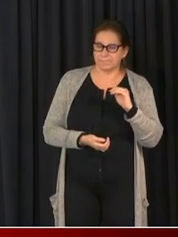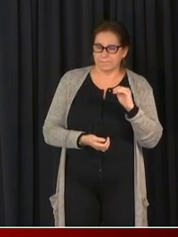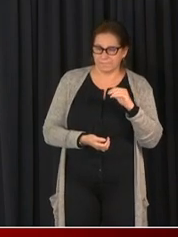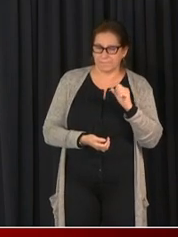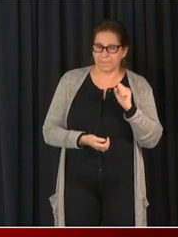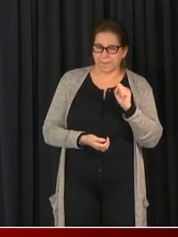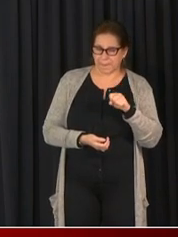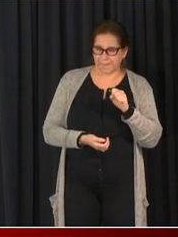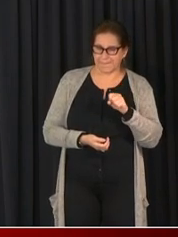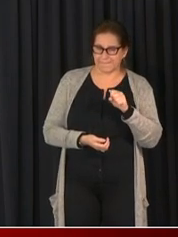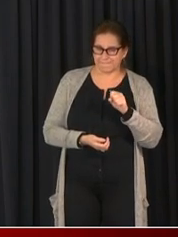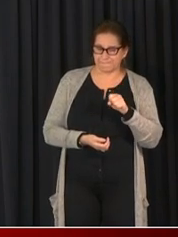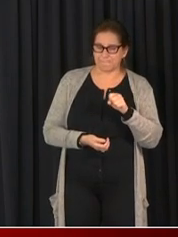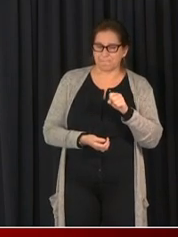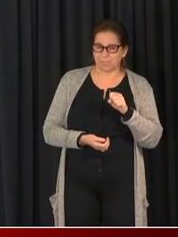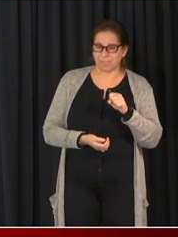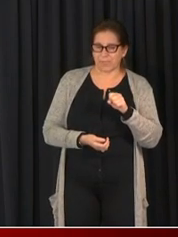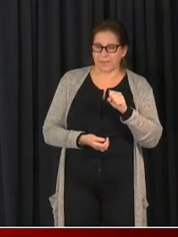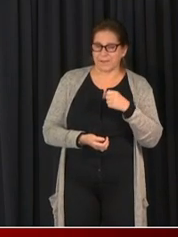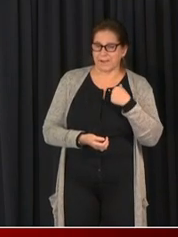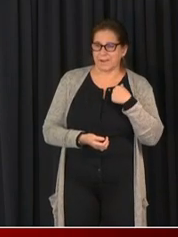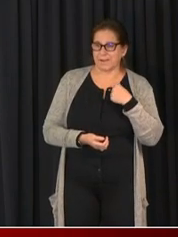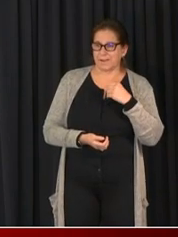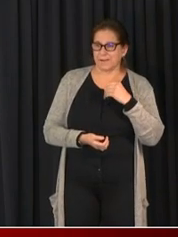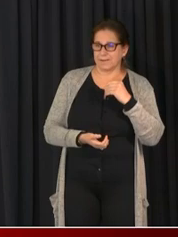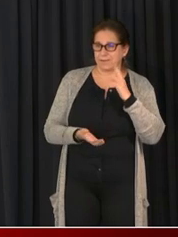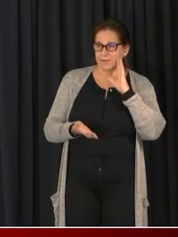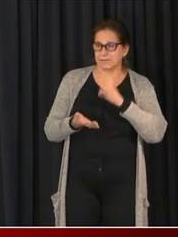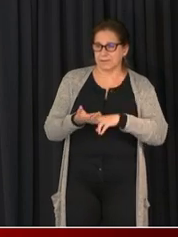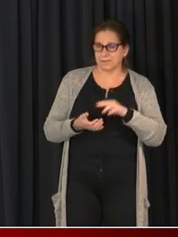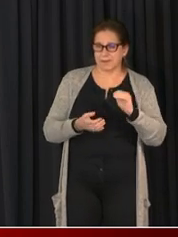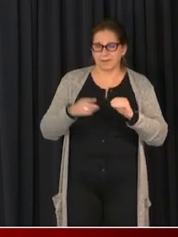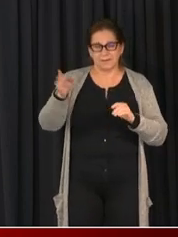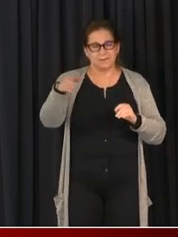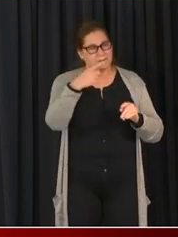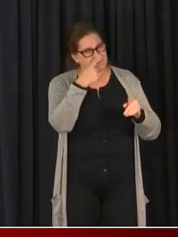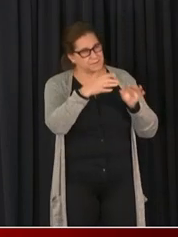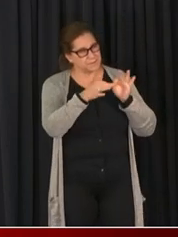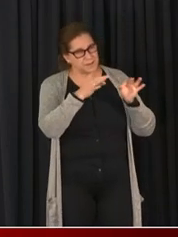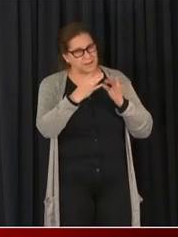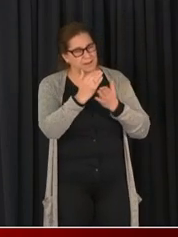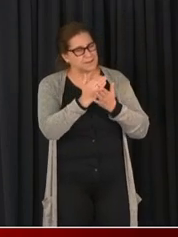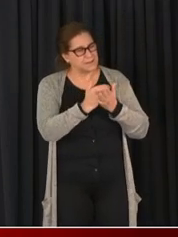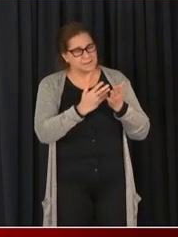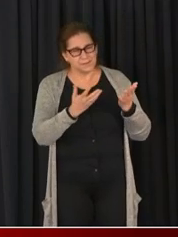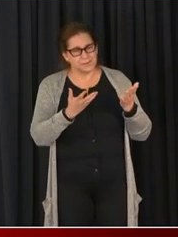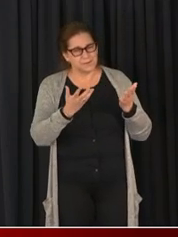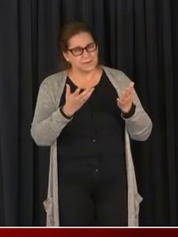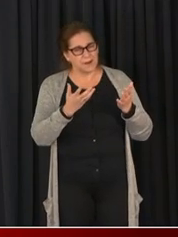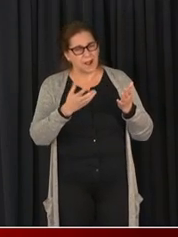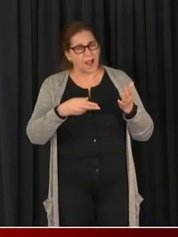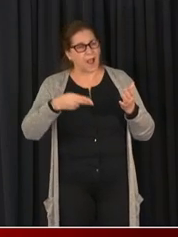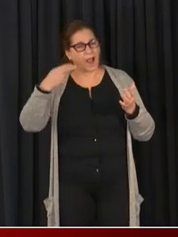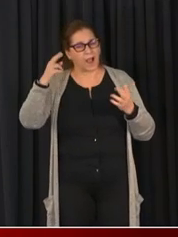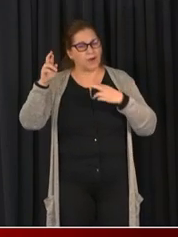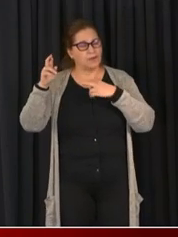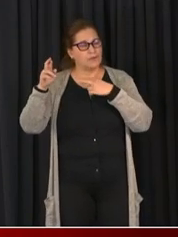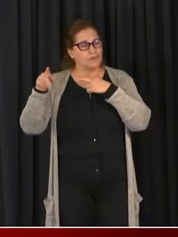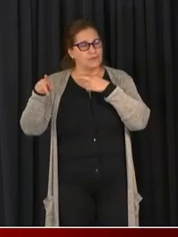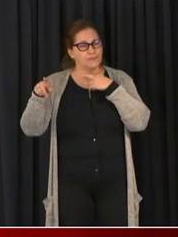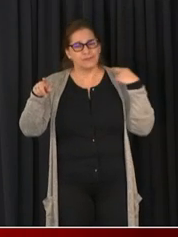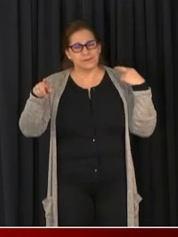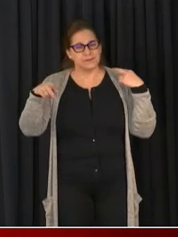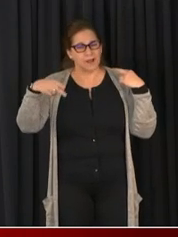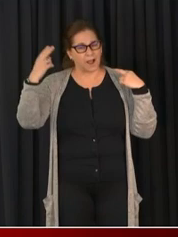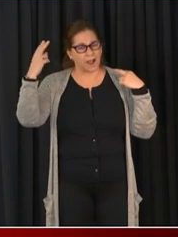list. And so could you explain that? You're going to, instead of listing states that are high-risk states, you're going